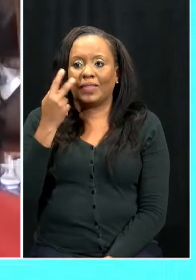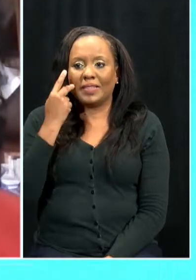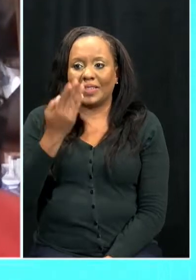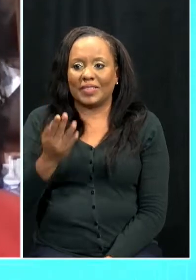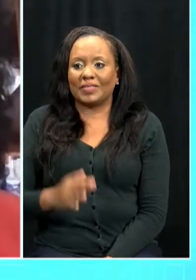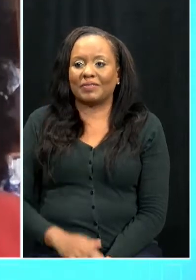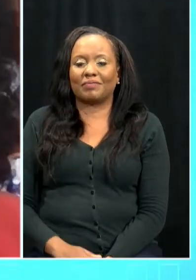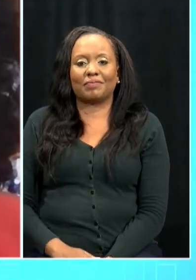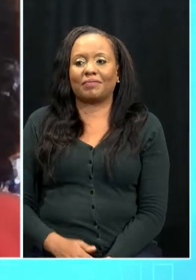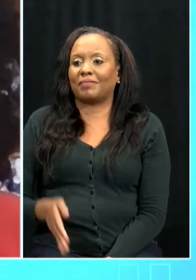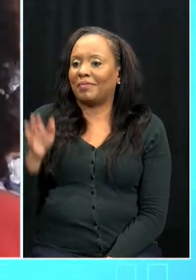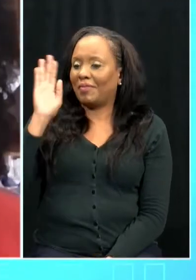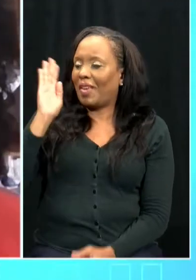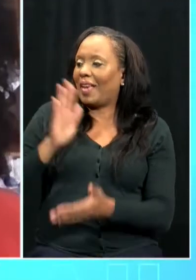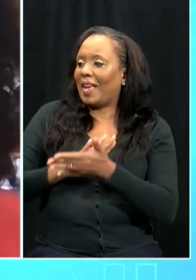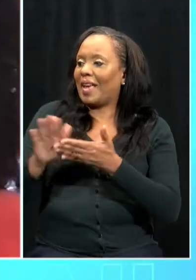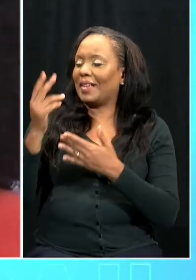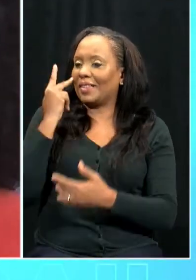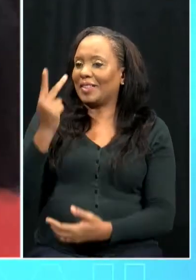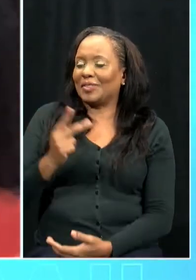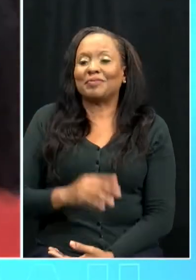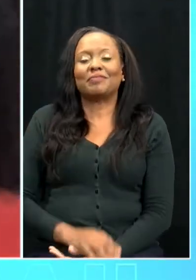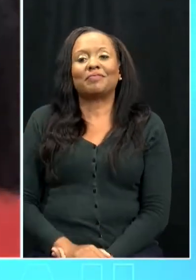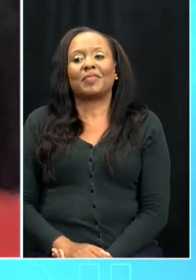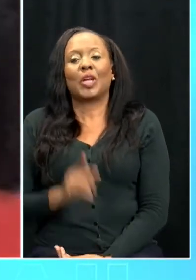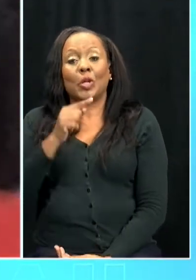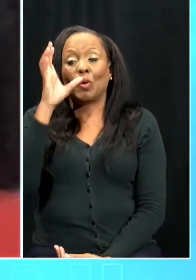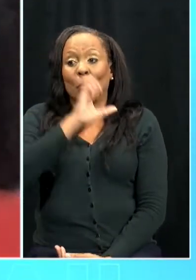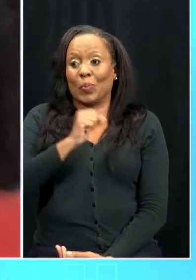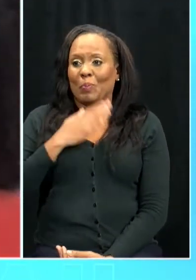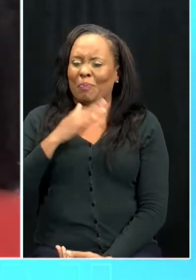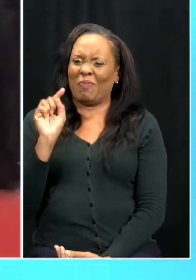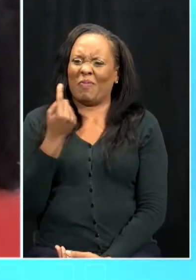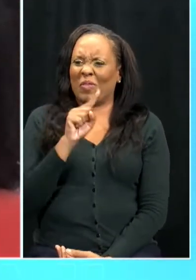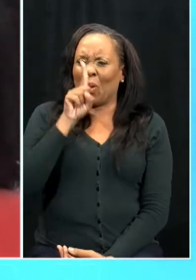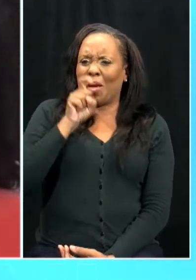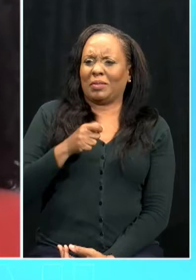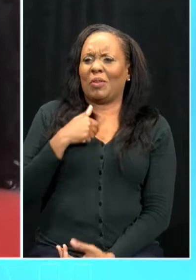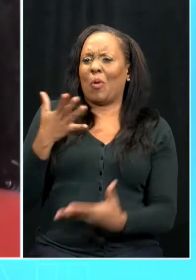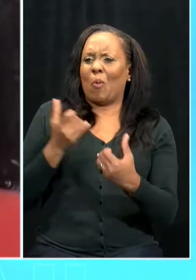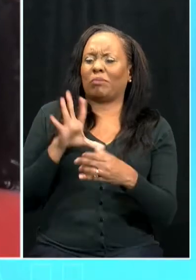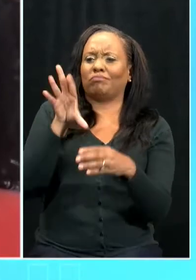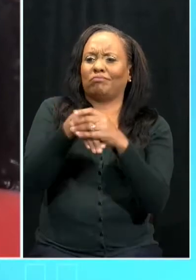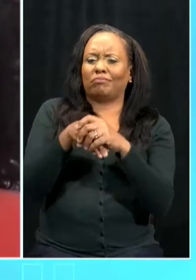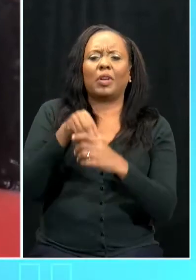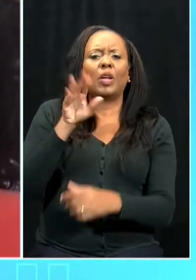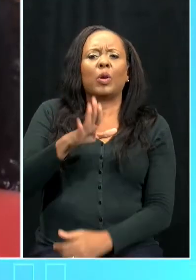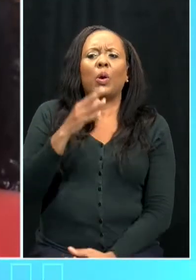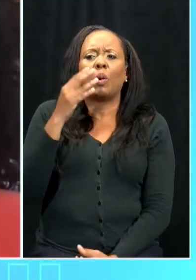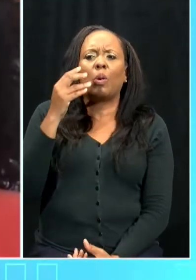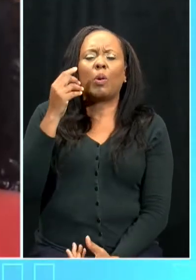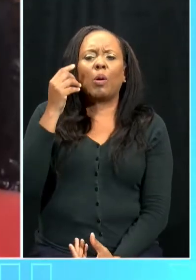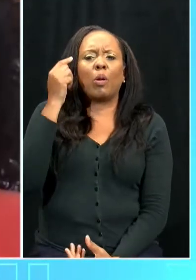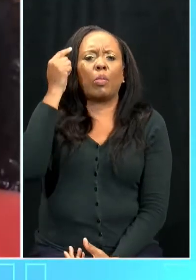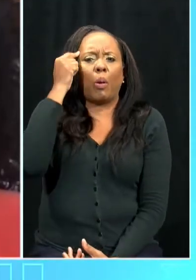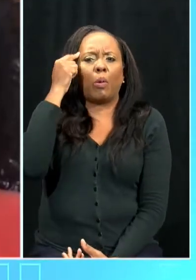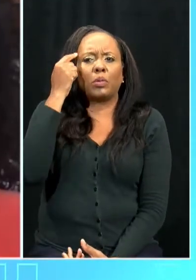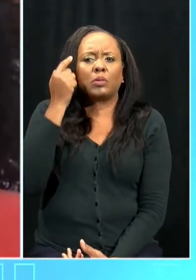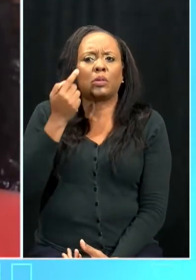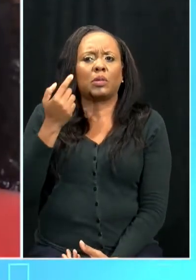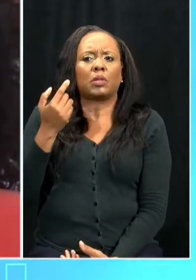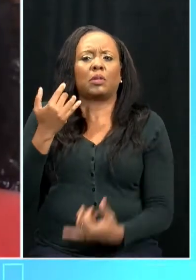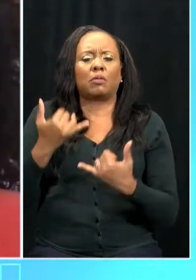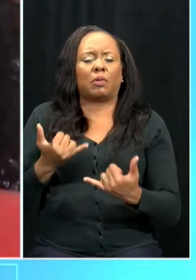Hi, nice to see you. You missed my first question, so I'm going to bring you in on that. Your overall thoughts on the race so